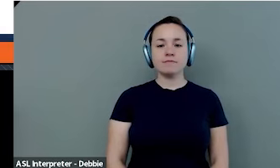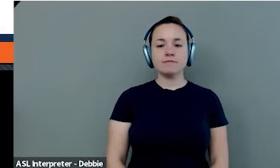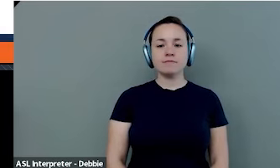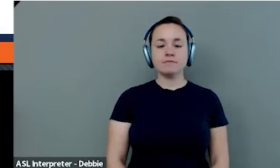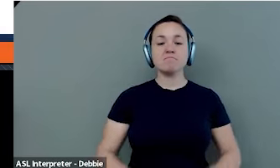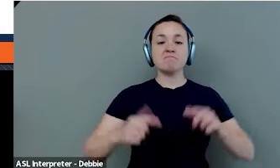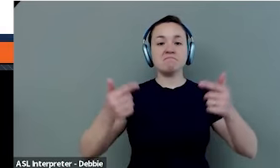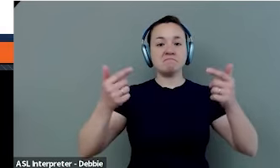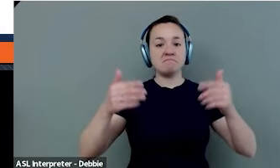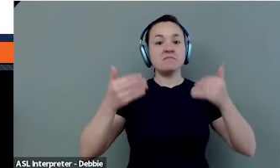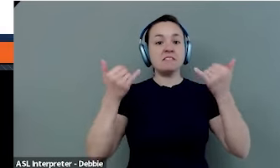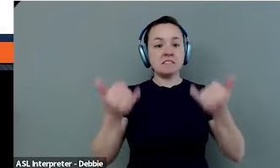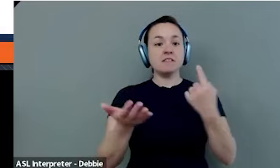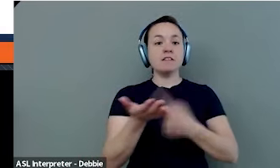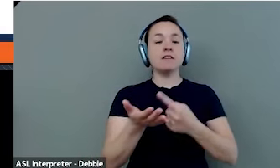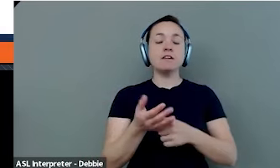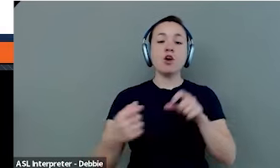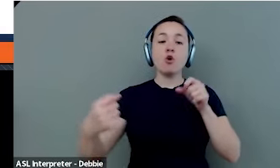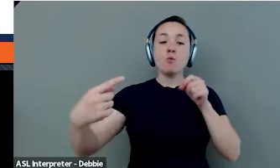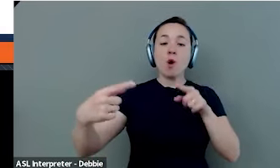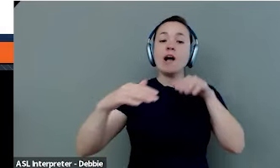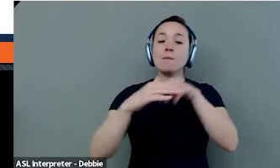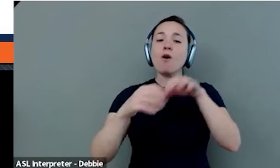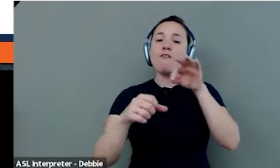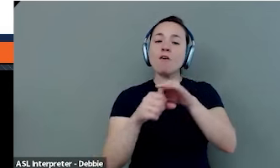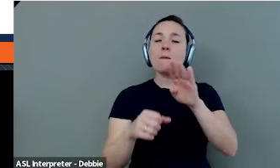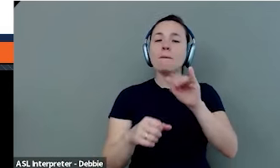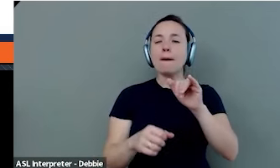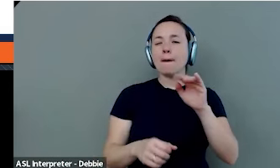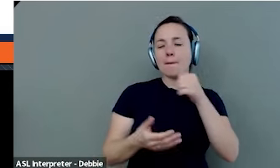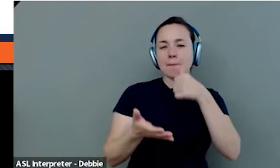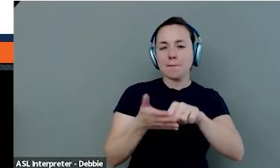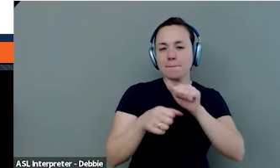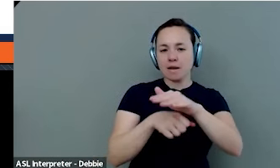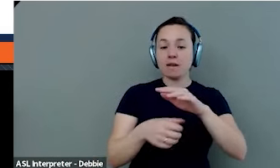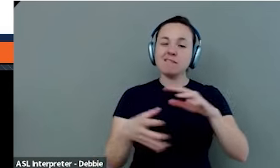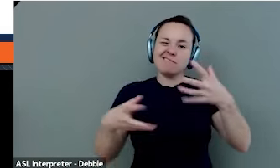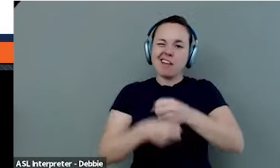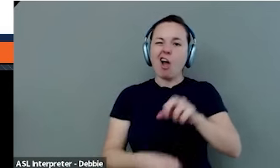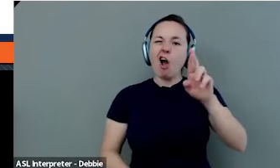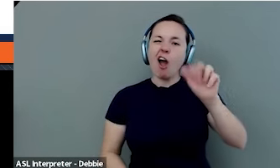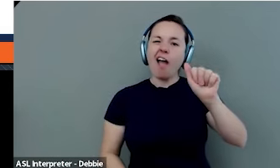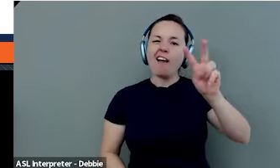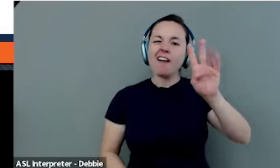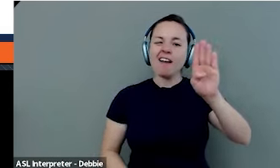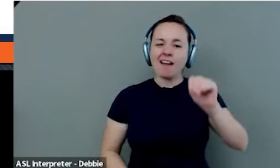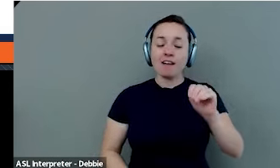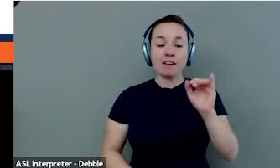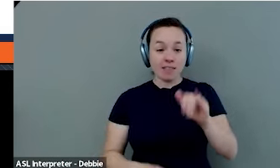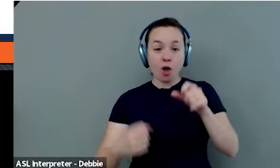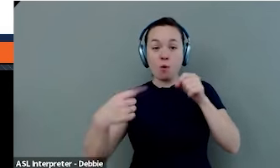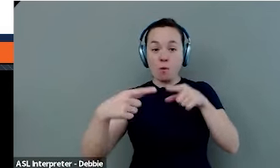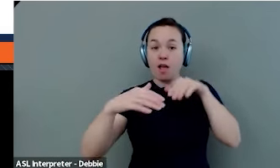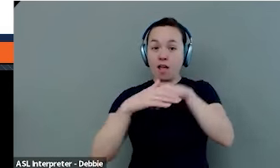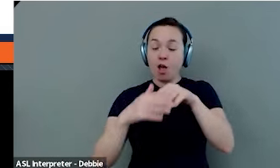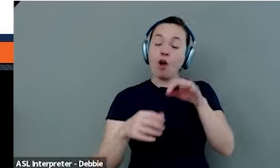Next, we'll talk about Remote Accessible Vote by Mail, otherwise known as RAVBM. The Remote Accessible Vote